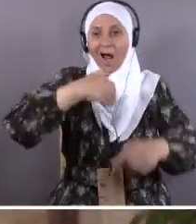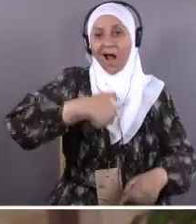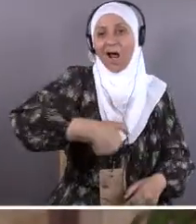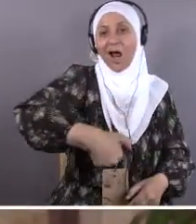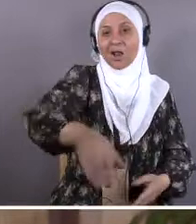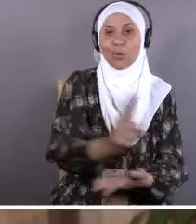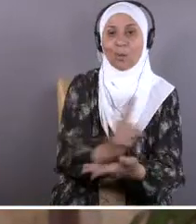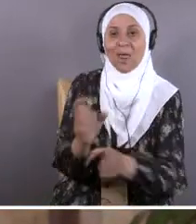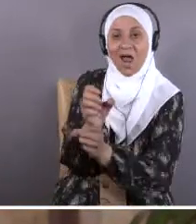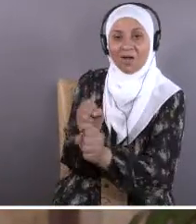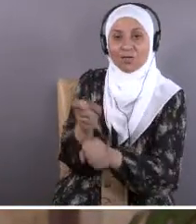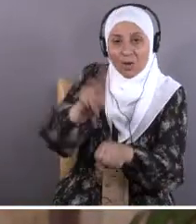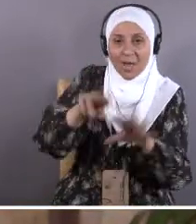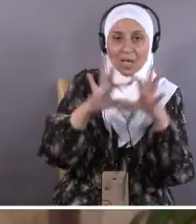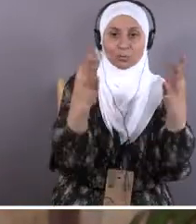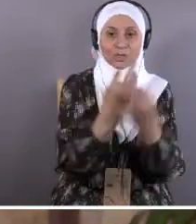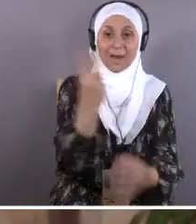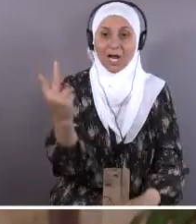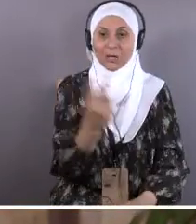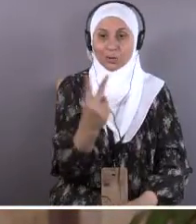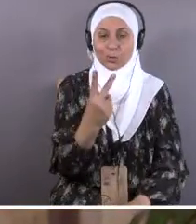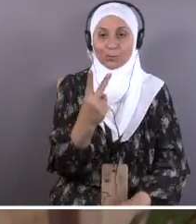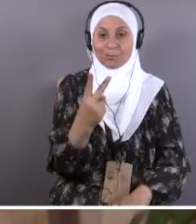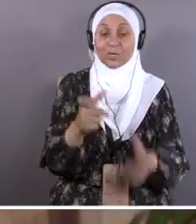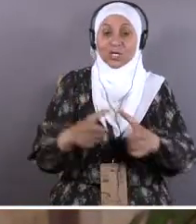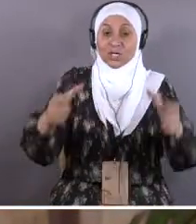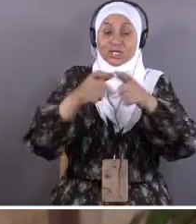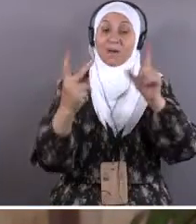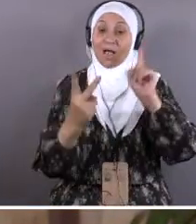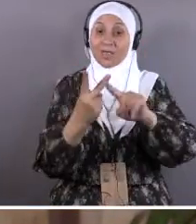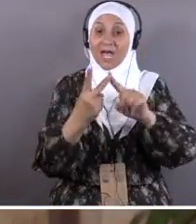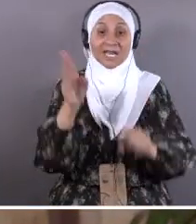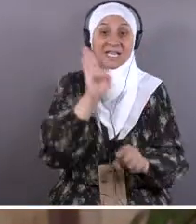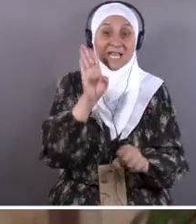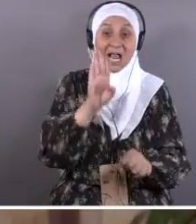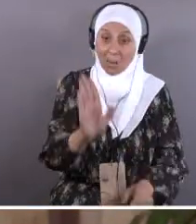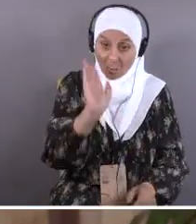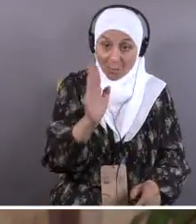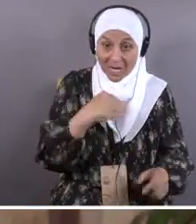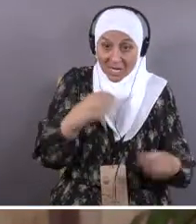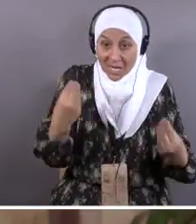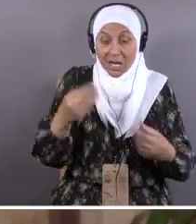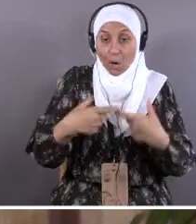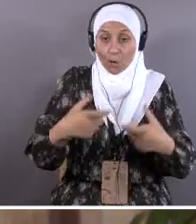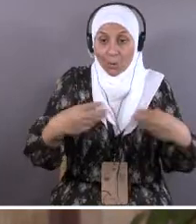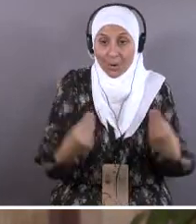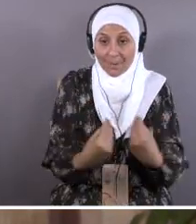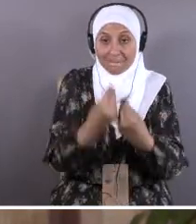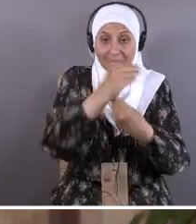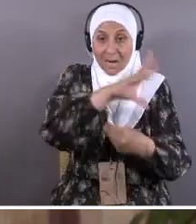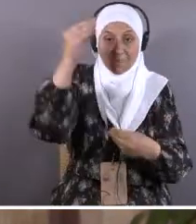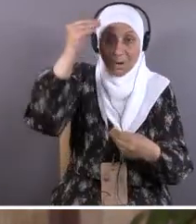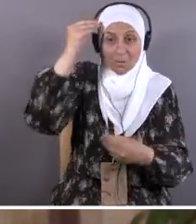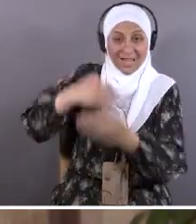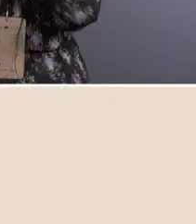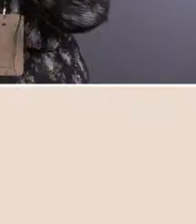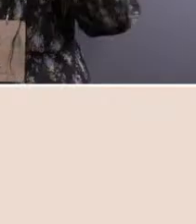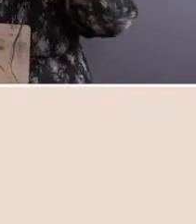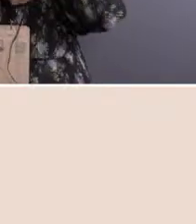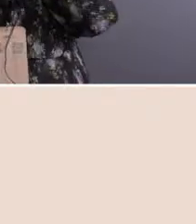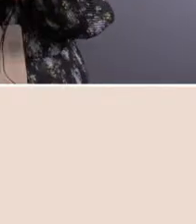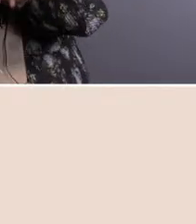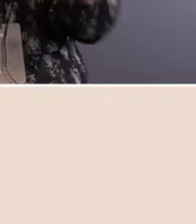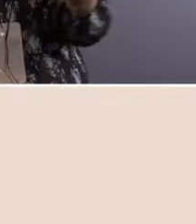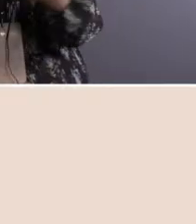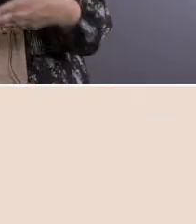On the second summit stream, we learned that we can combine technology with traditional knowledge to build more